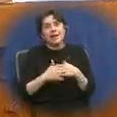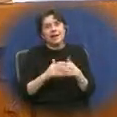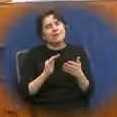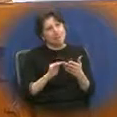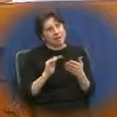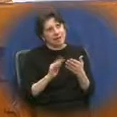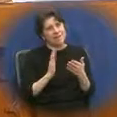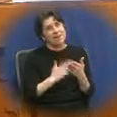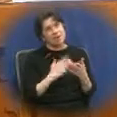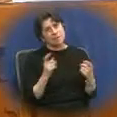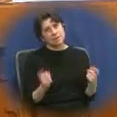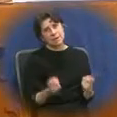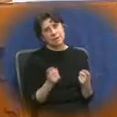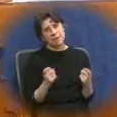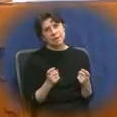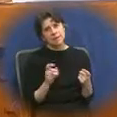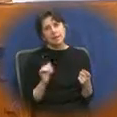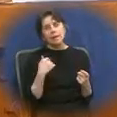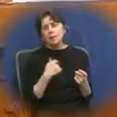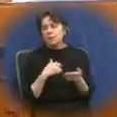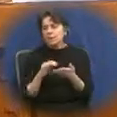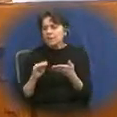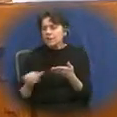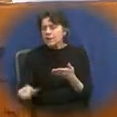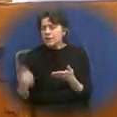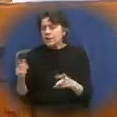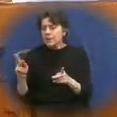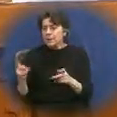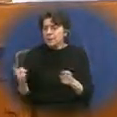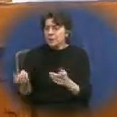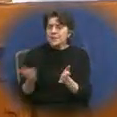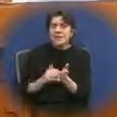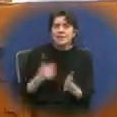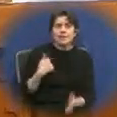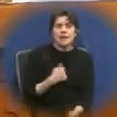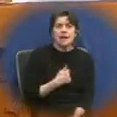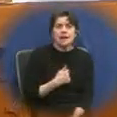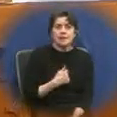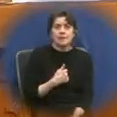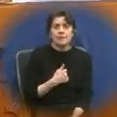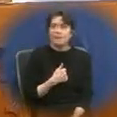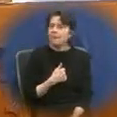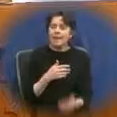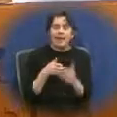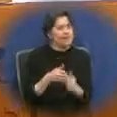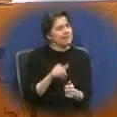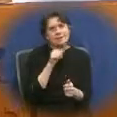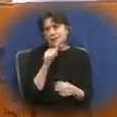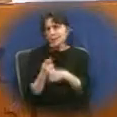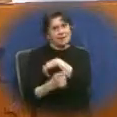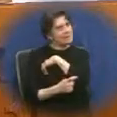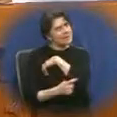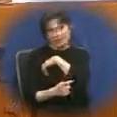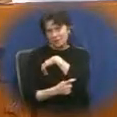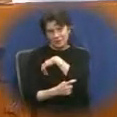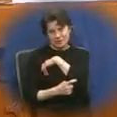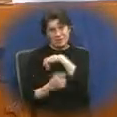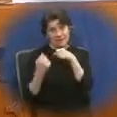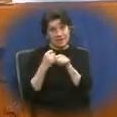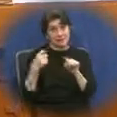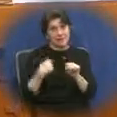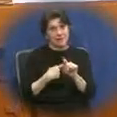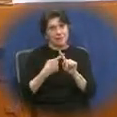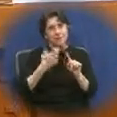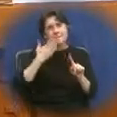and forgive us our trespasses, as we forgive those who trespass against us. And lead us not into temptation,